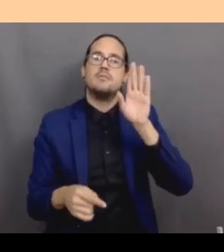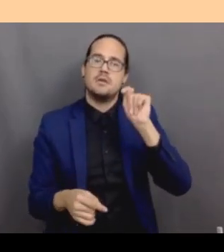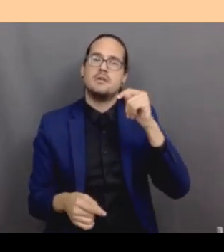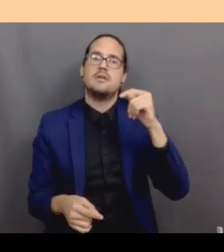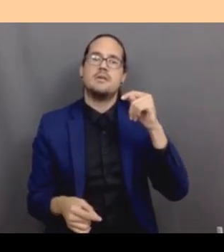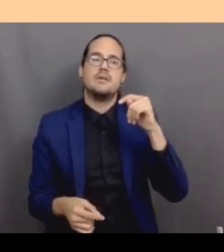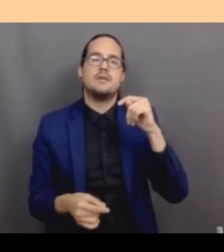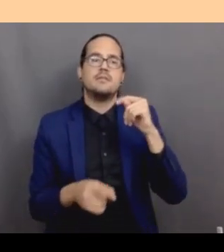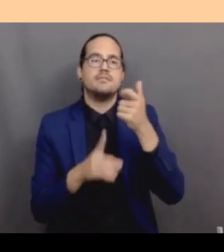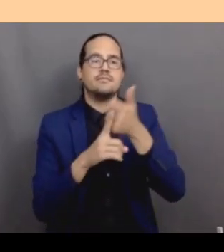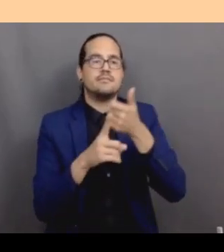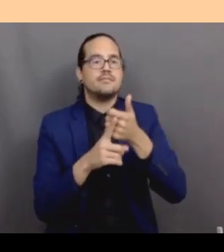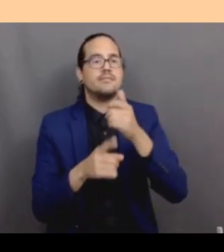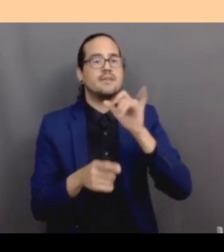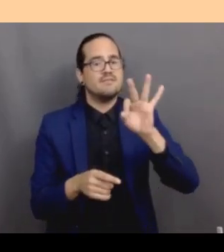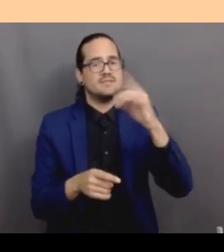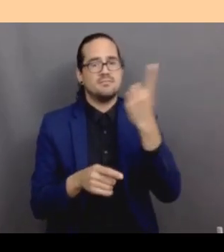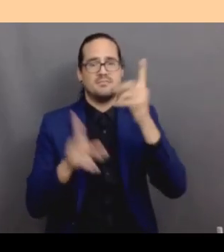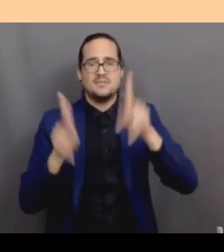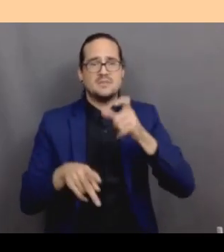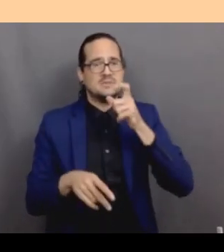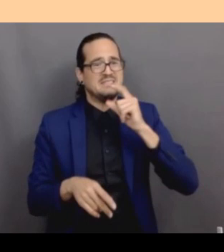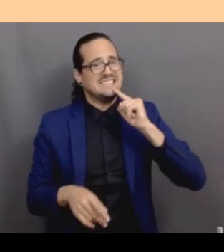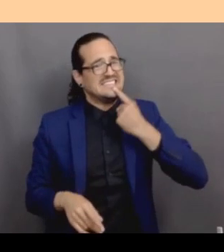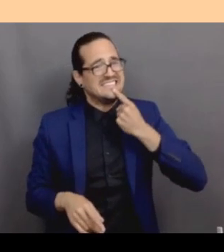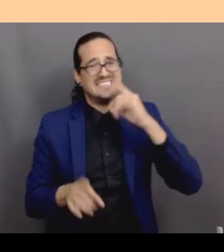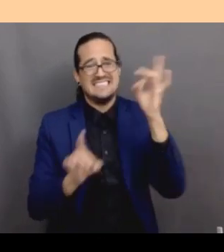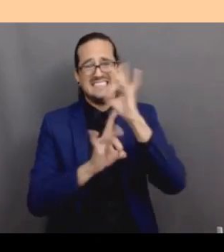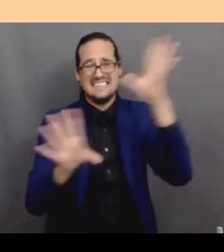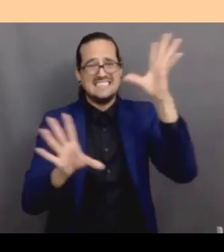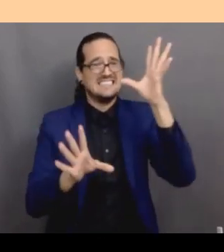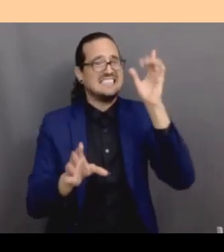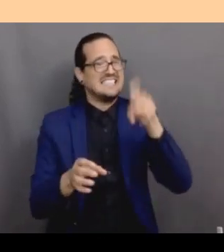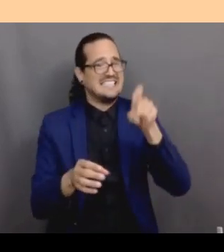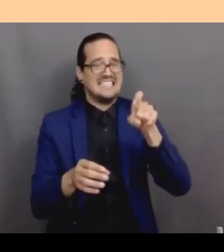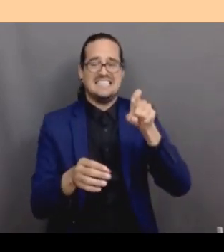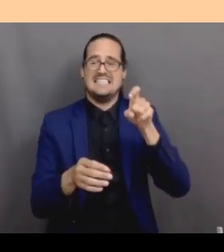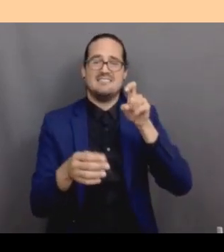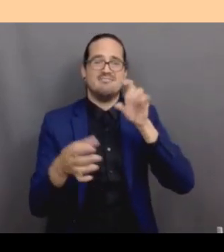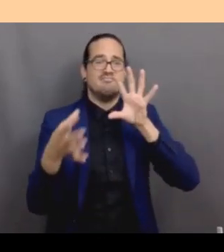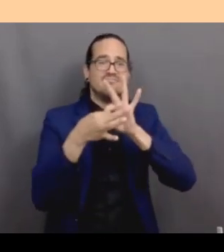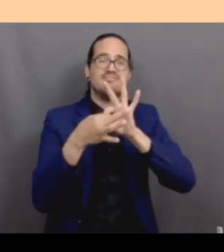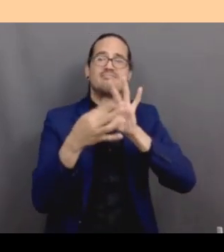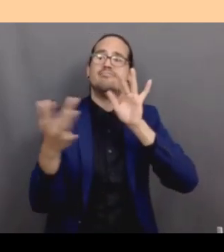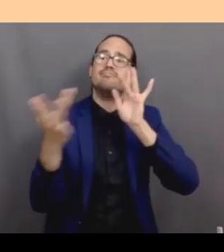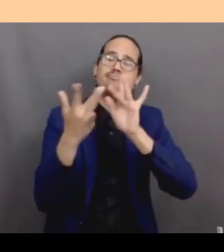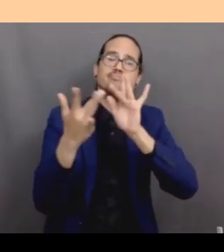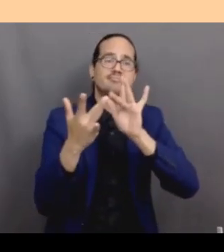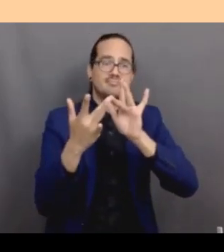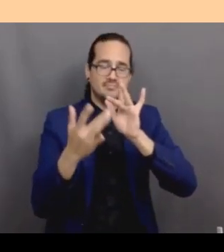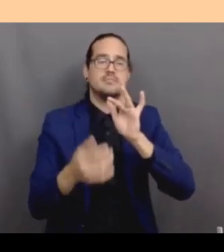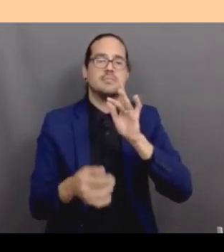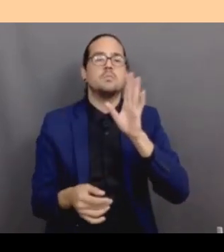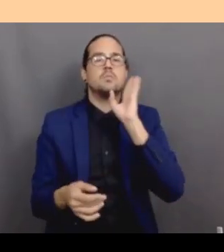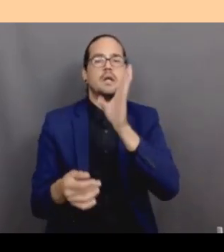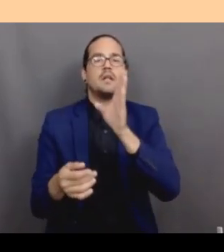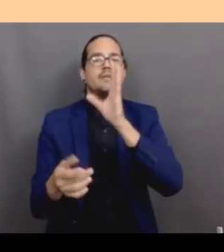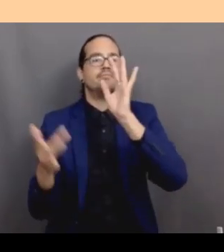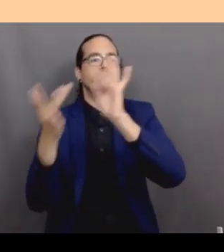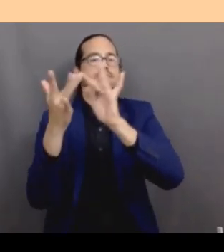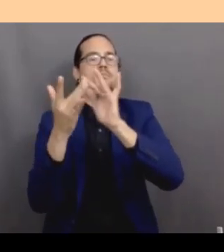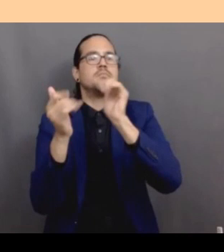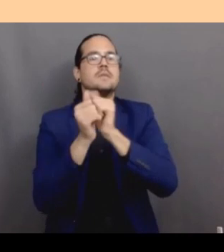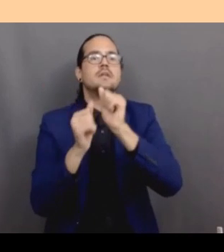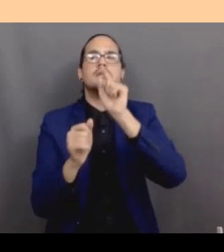more looking to reach out to them. But we are really happy with some of